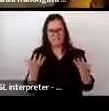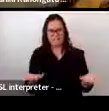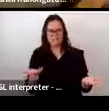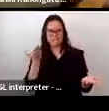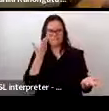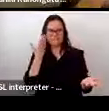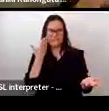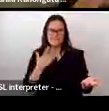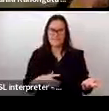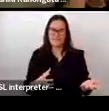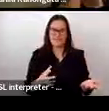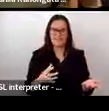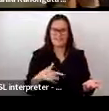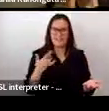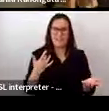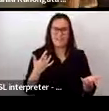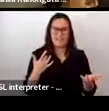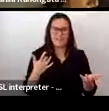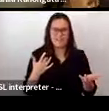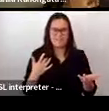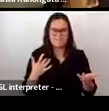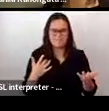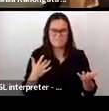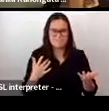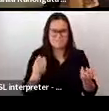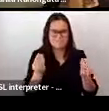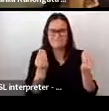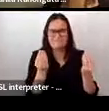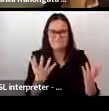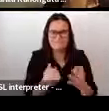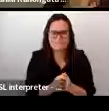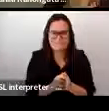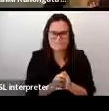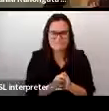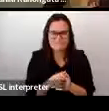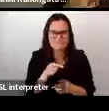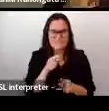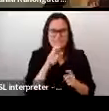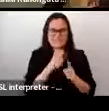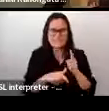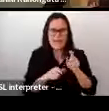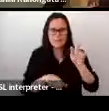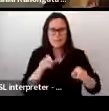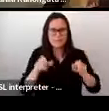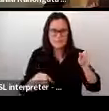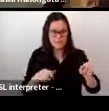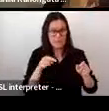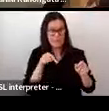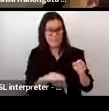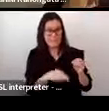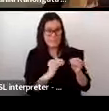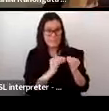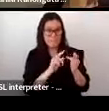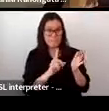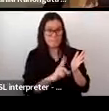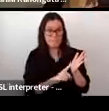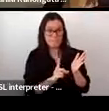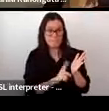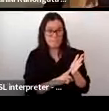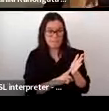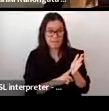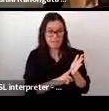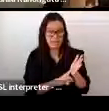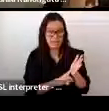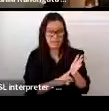in this country. It acknowledges that they deserve to have barriers torn down to impede them,